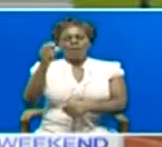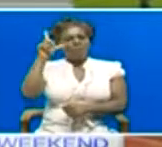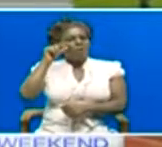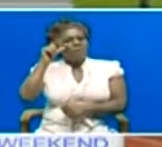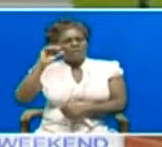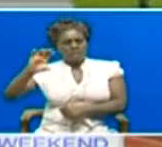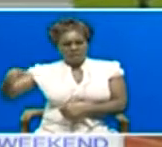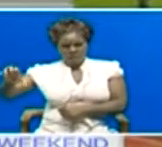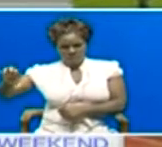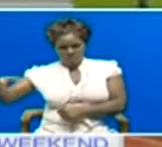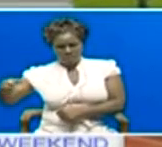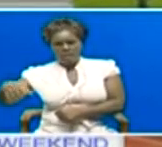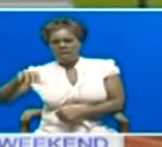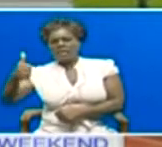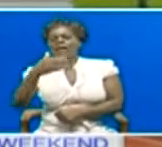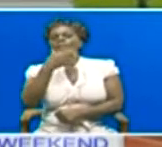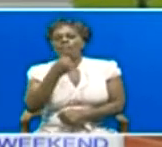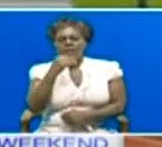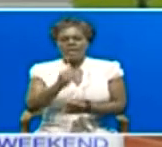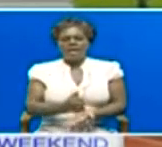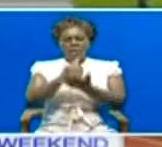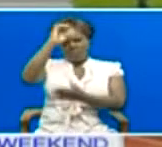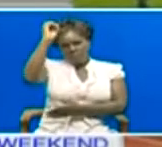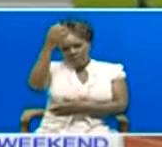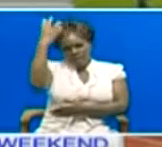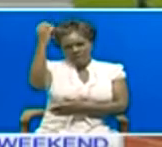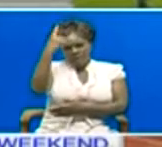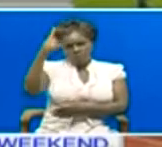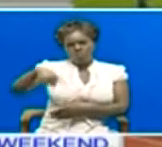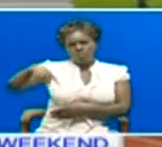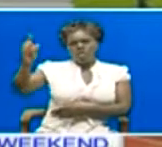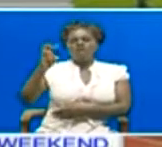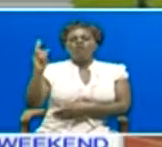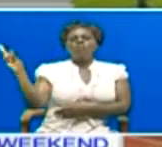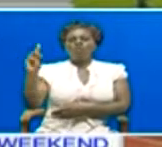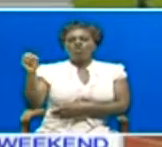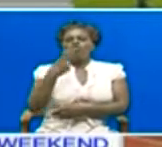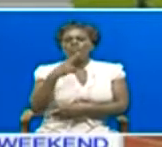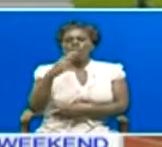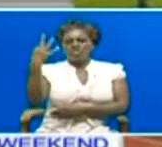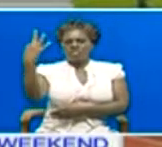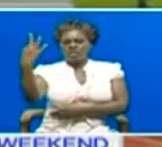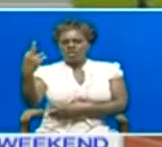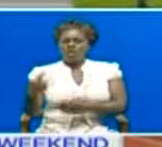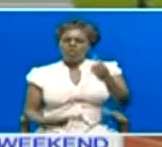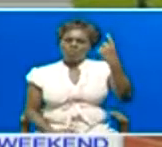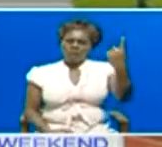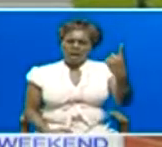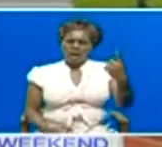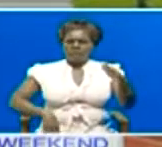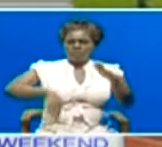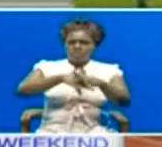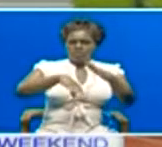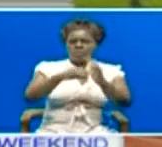County, new signing David Kingatua helped Bandari beat visiting Muhoroni Youth 3-1 in the Kenyan Premier League